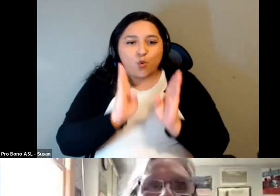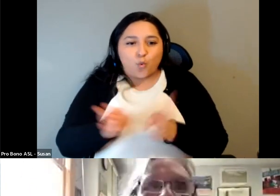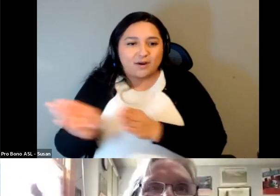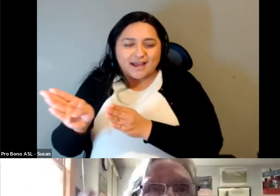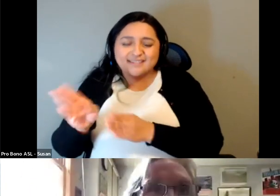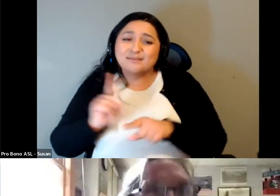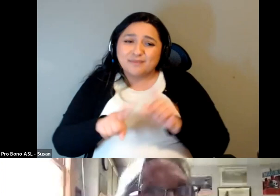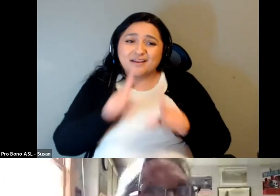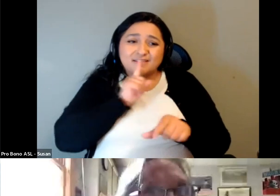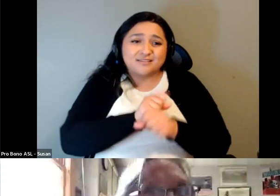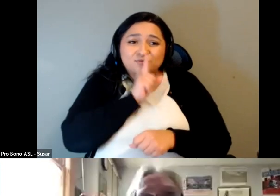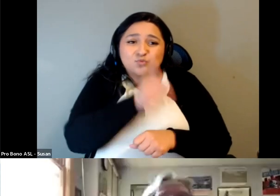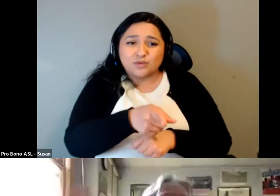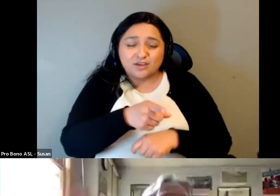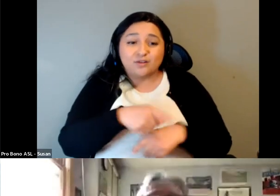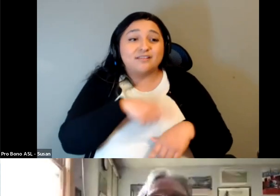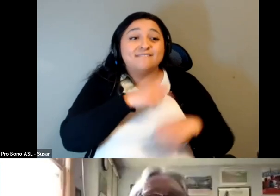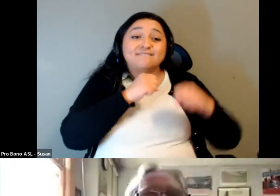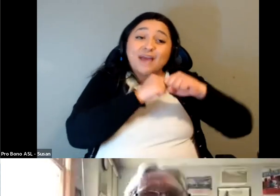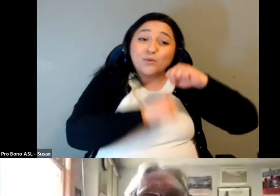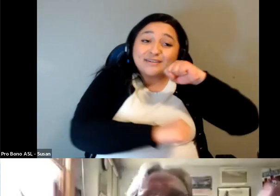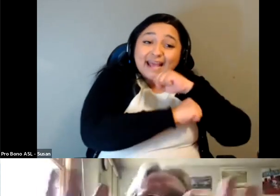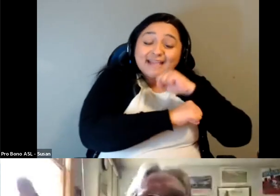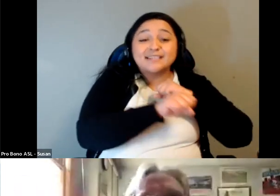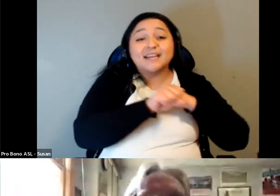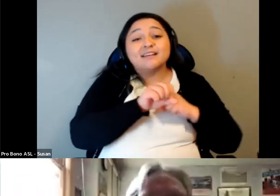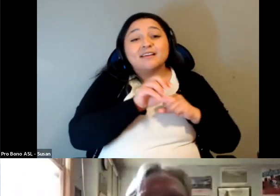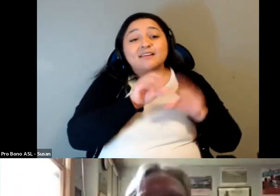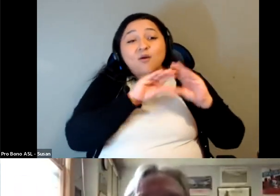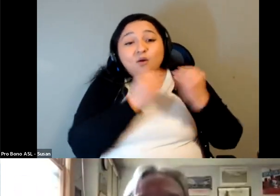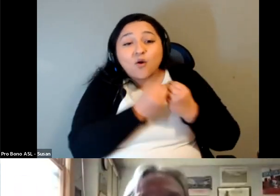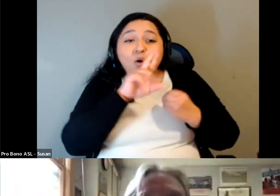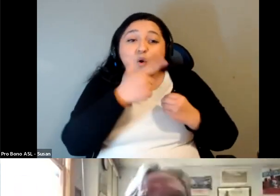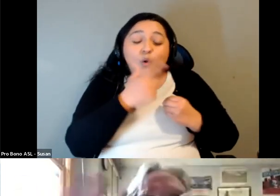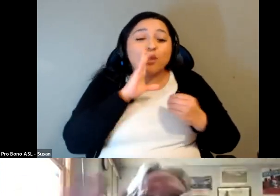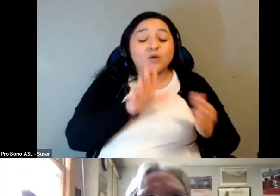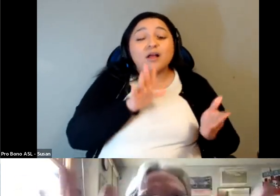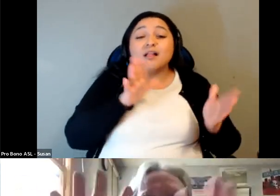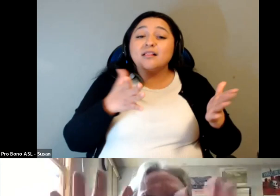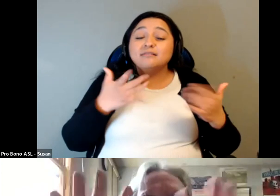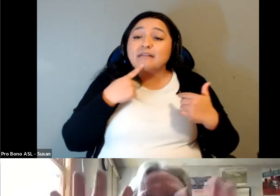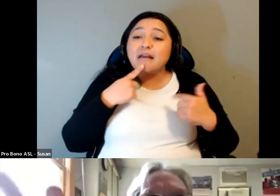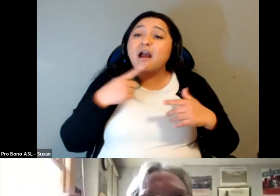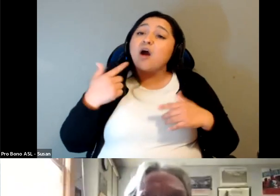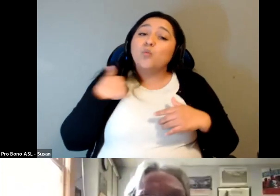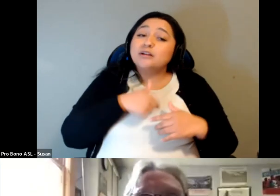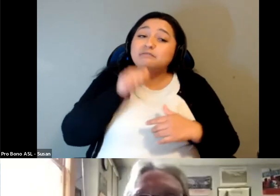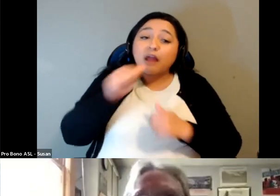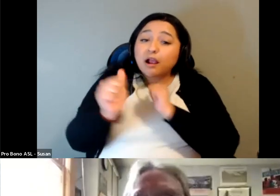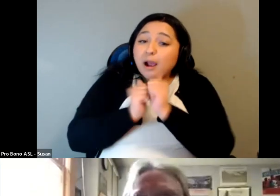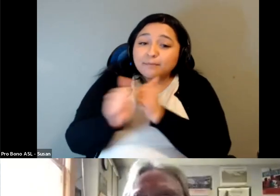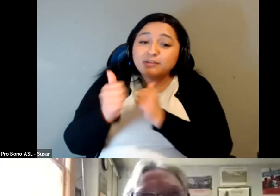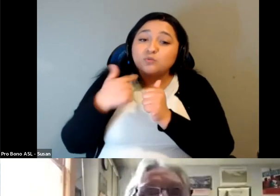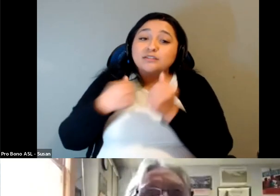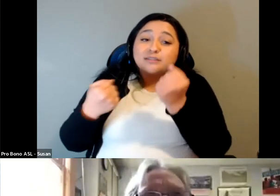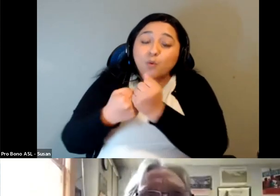the foundations drive it. And, you know, we're like, we're not in competition with each other. We support each other. And the